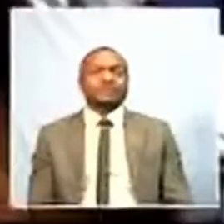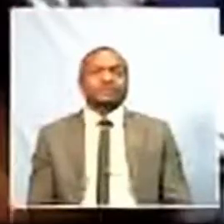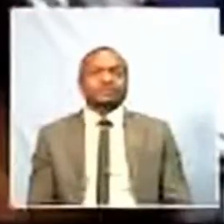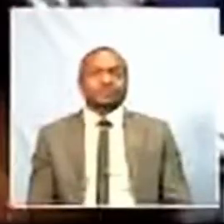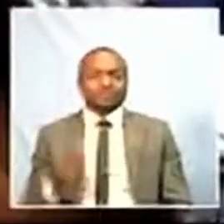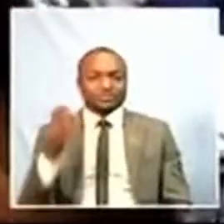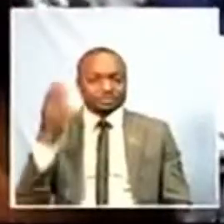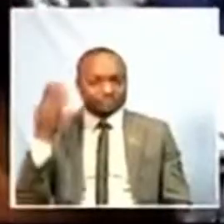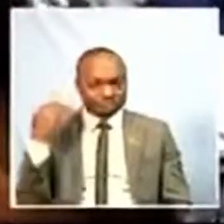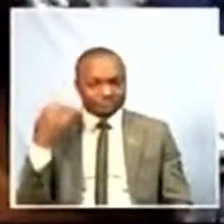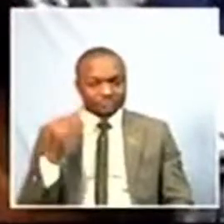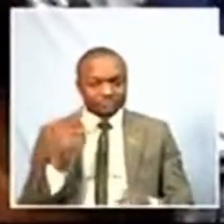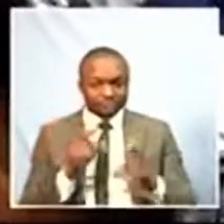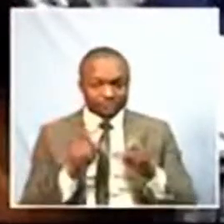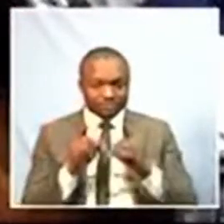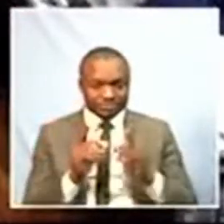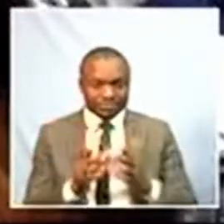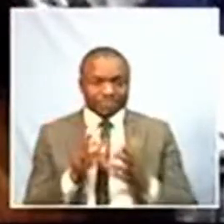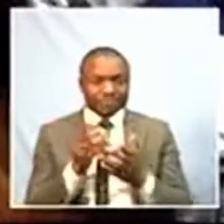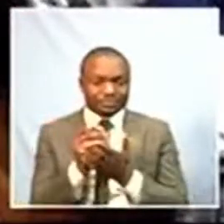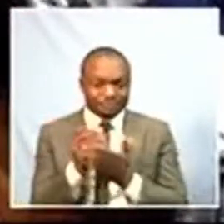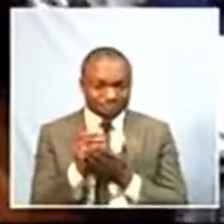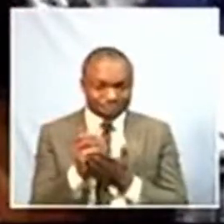Former Director of Finance.